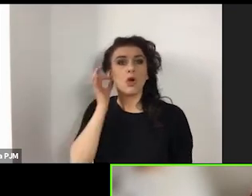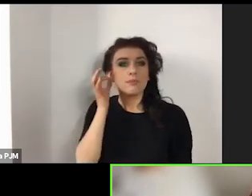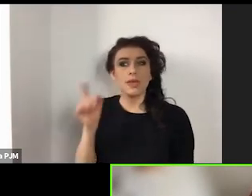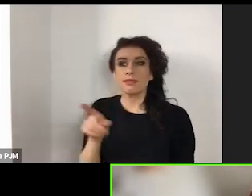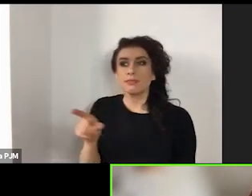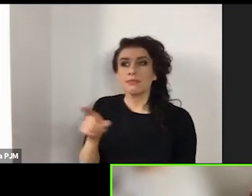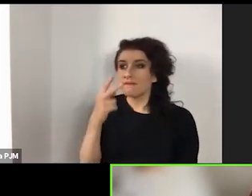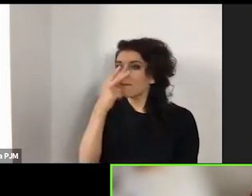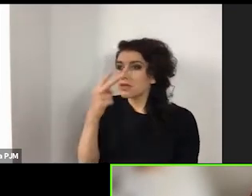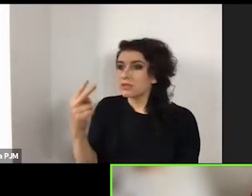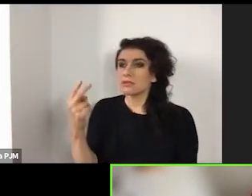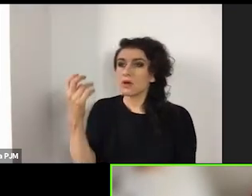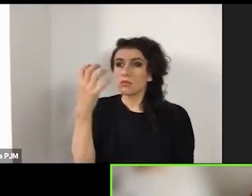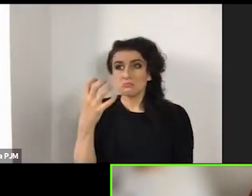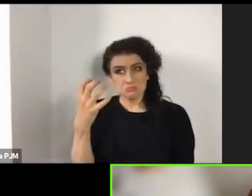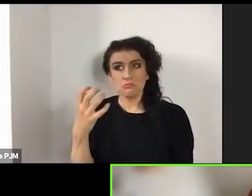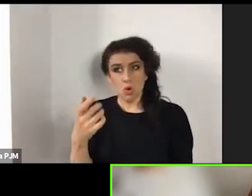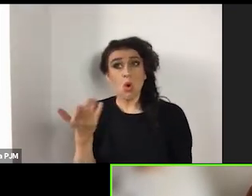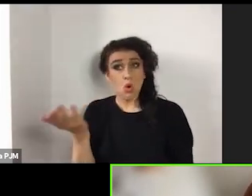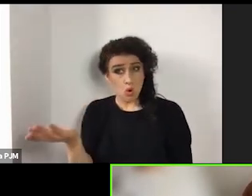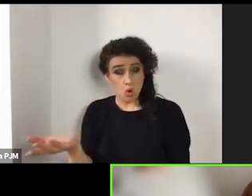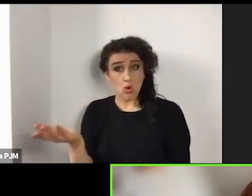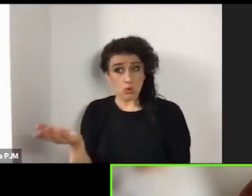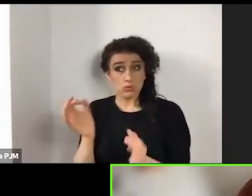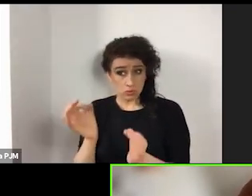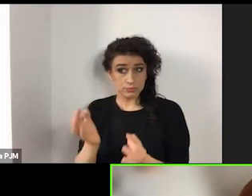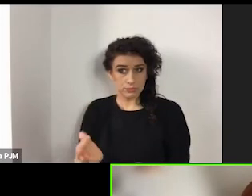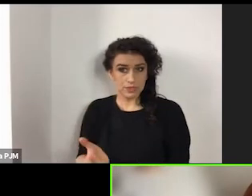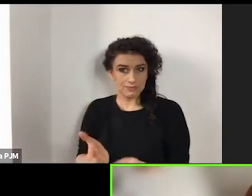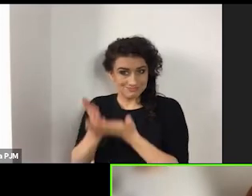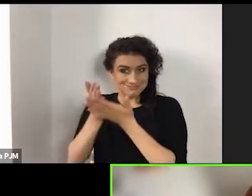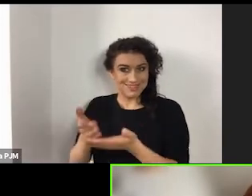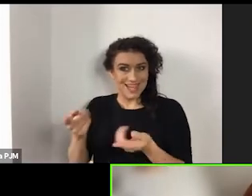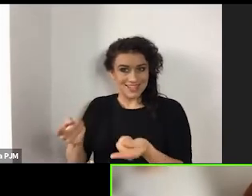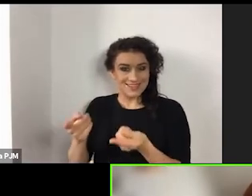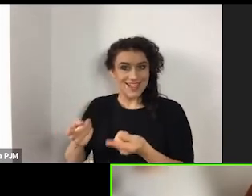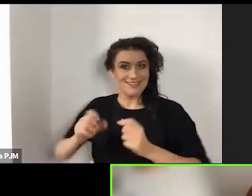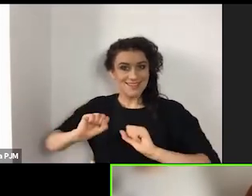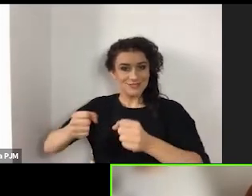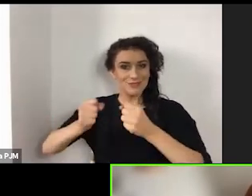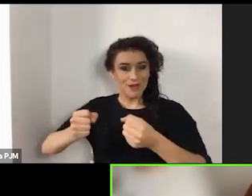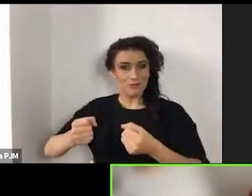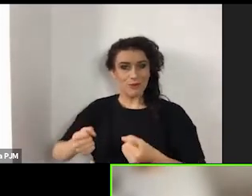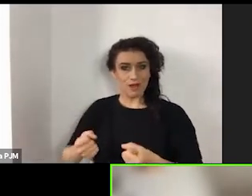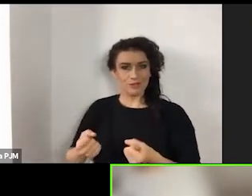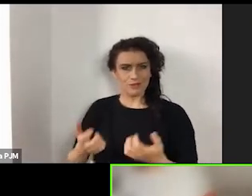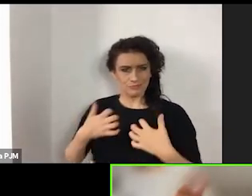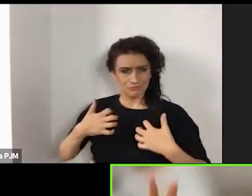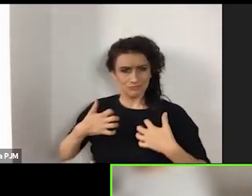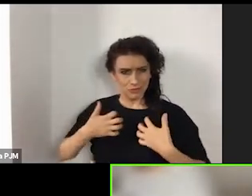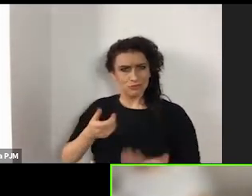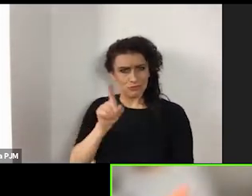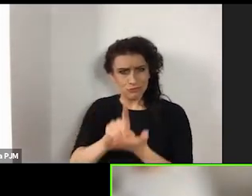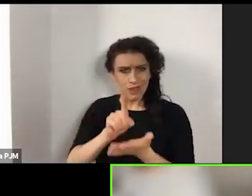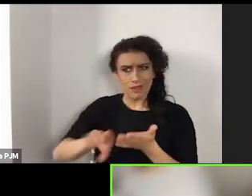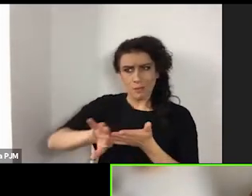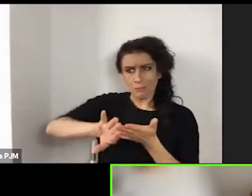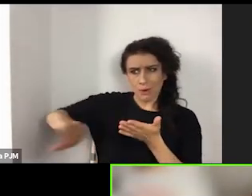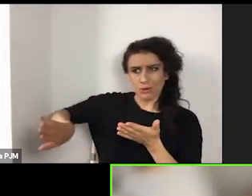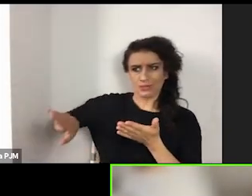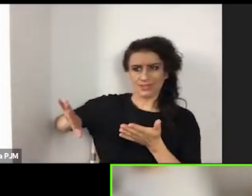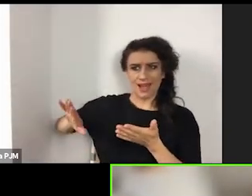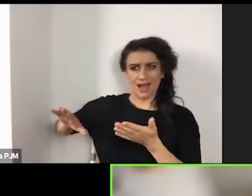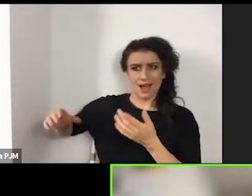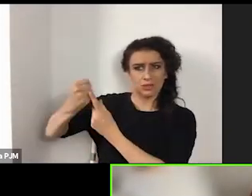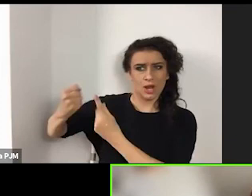never leave. They will continue on their children are gone from home, and they will, you know, then the children will have this trauma and they will